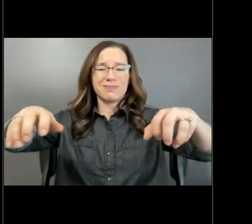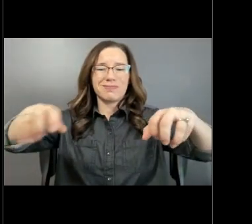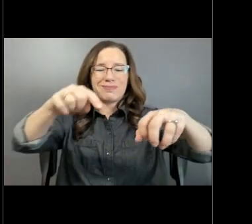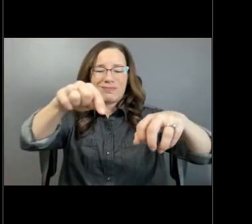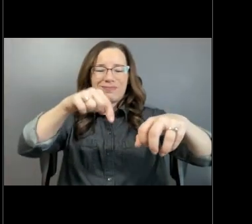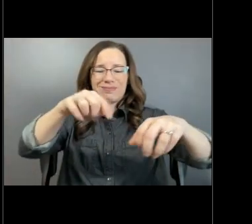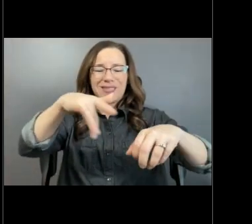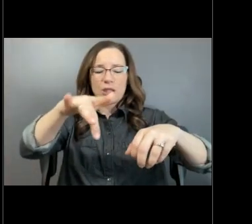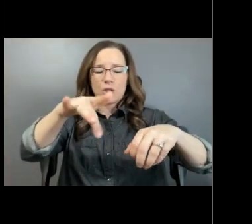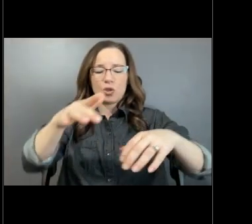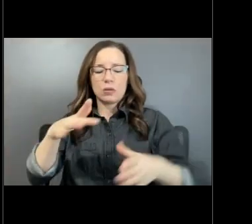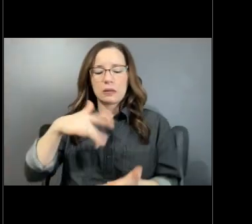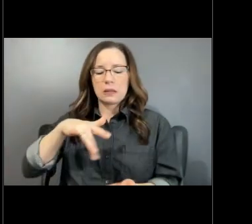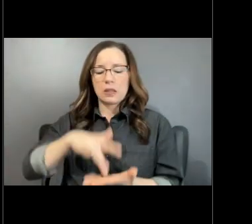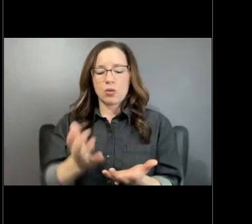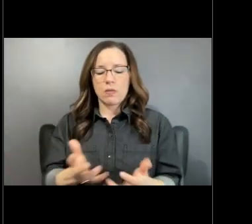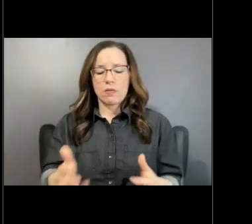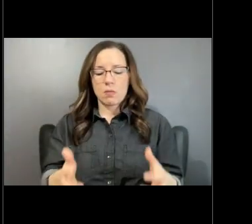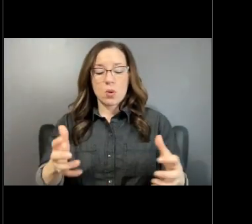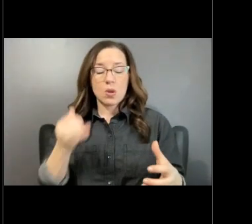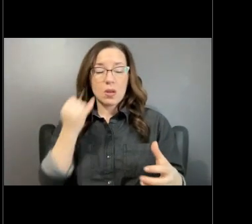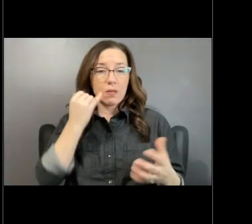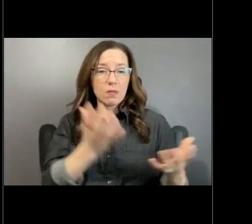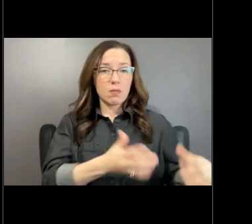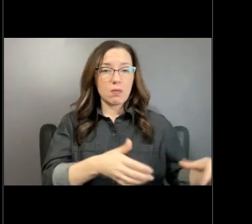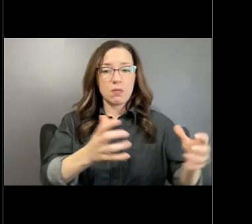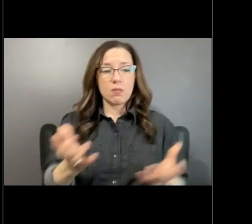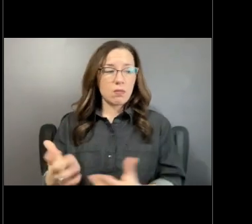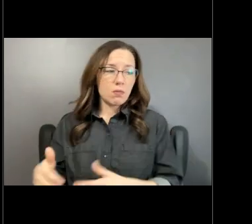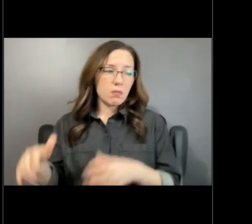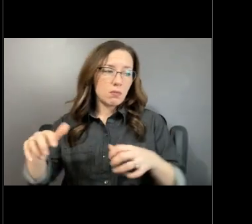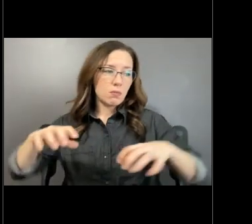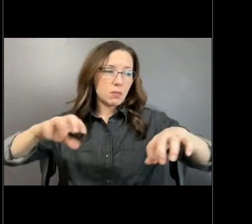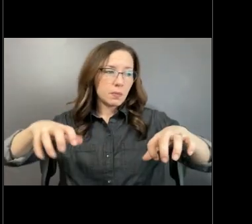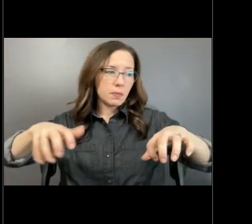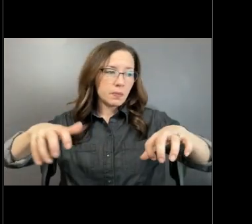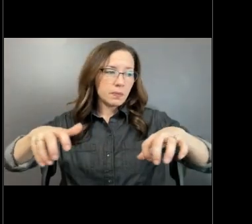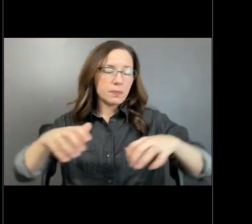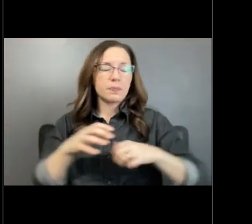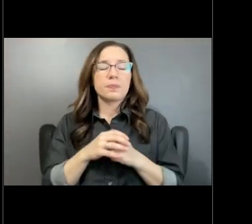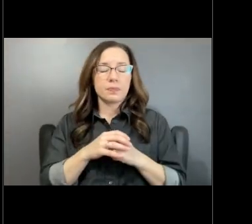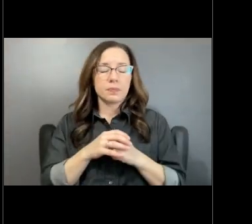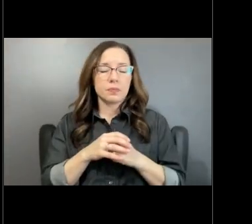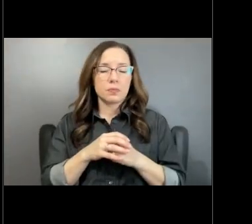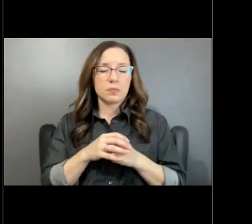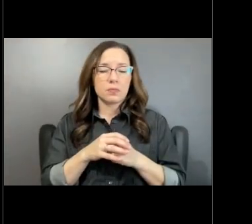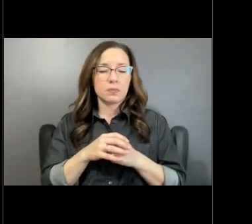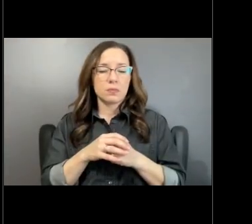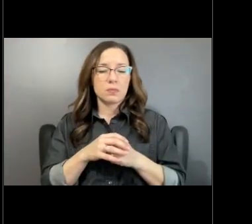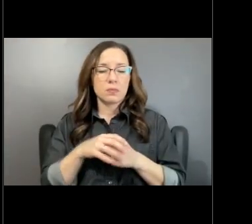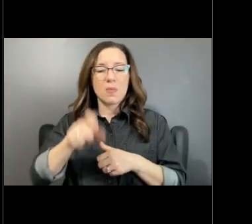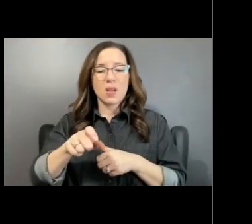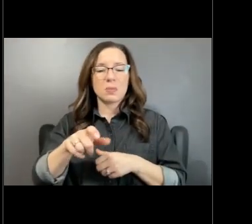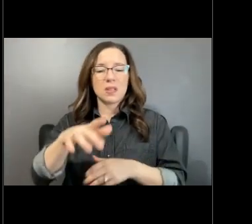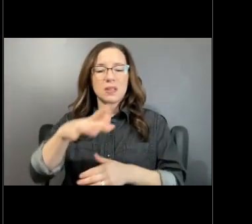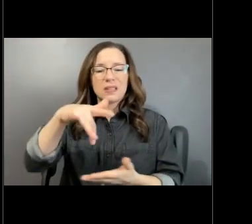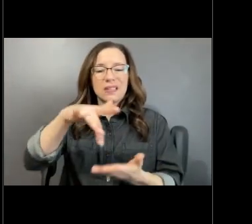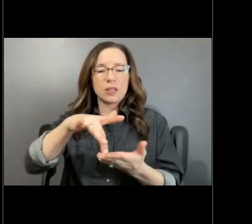Where there are multiple bowl sinks, the clear floor space must be centered on the overall